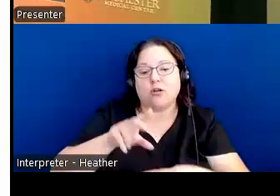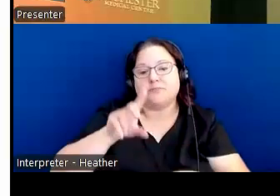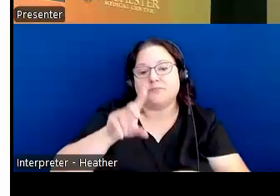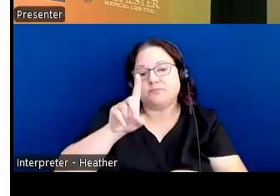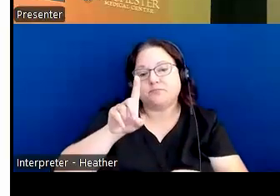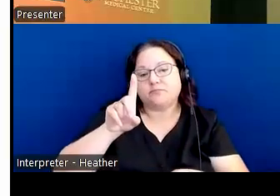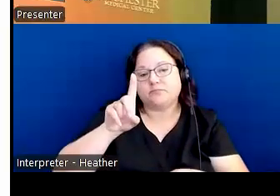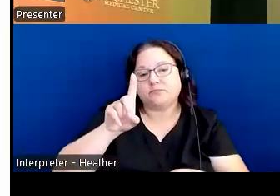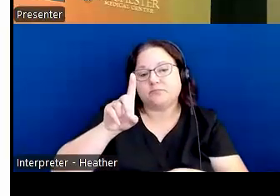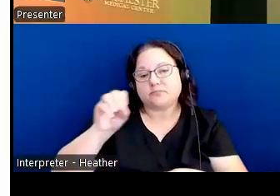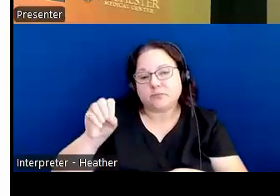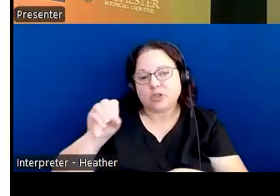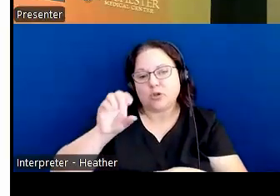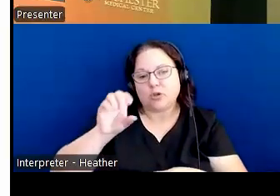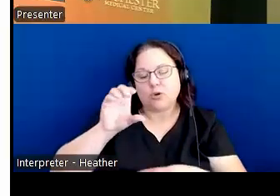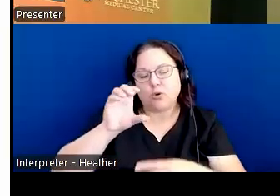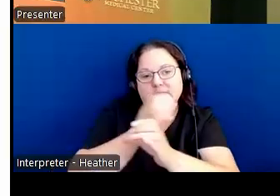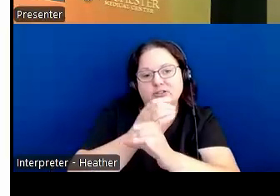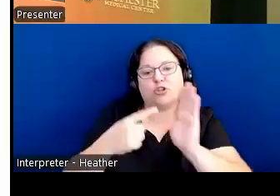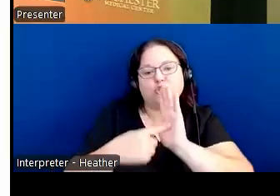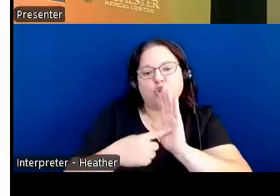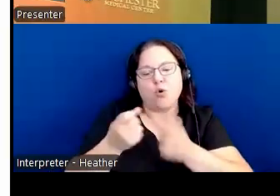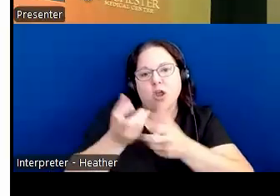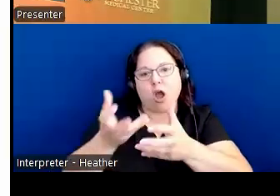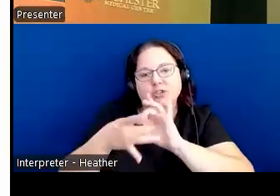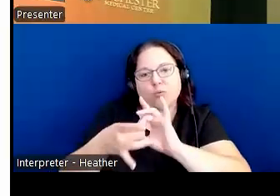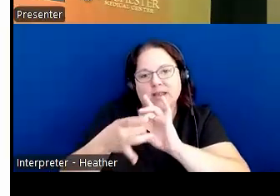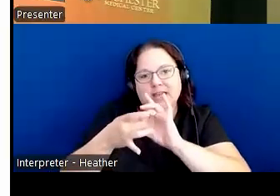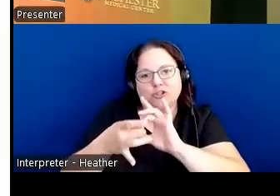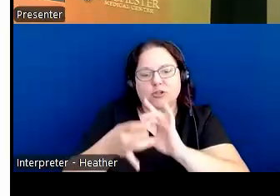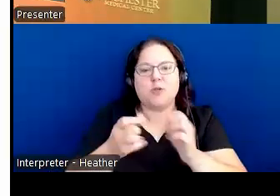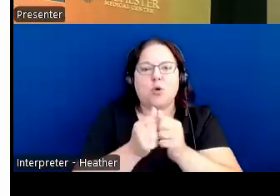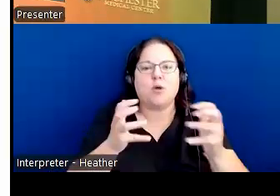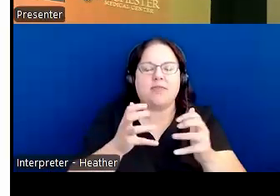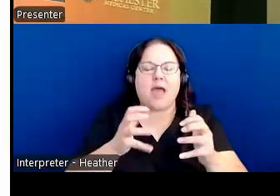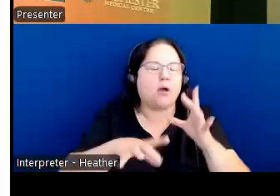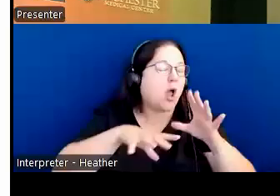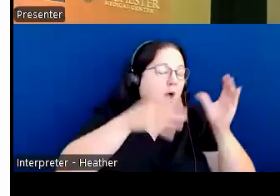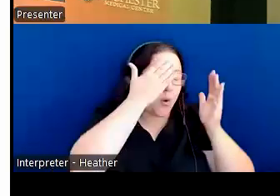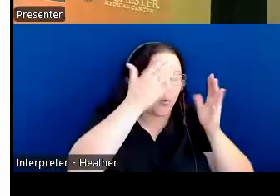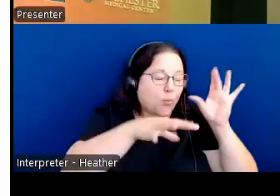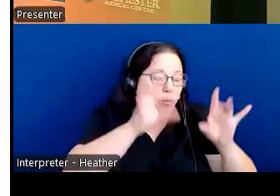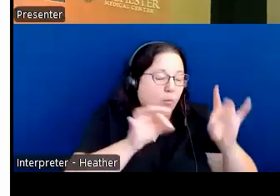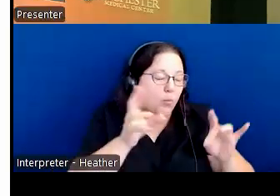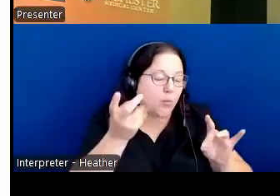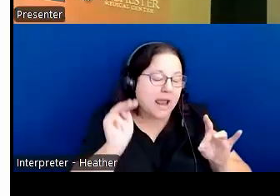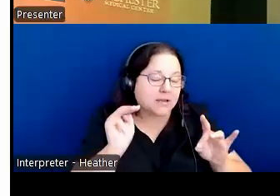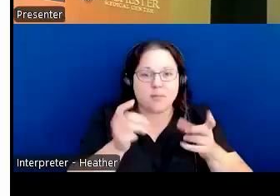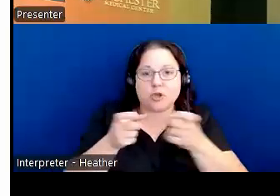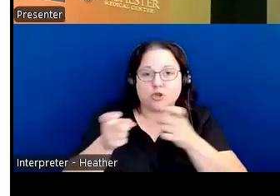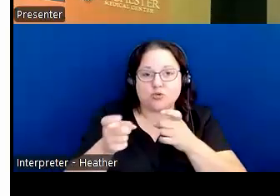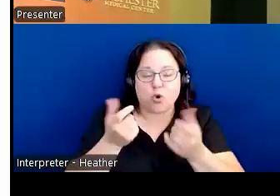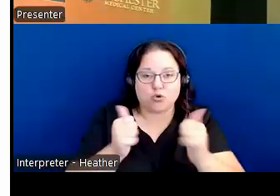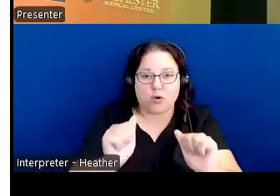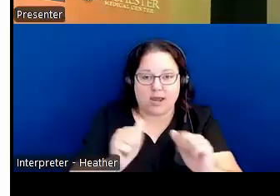of no-shows on risk of overdose without doing a randomized controlled trial, conditional on the assumptions we are making.